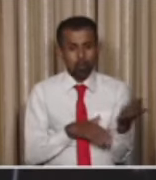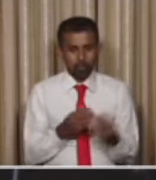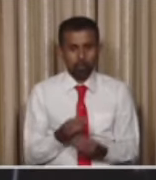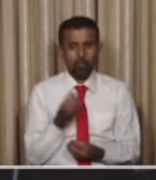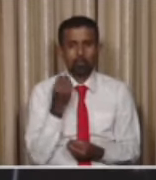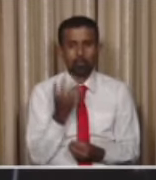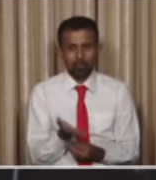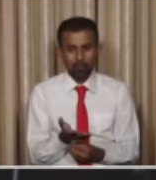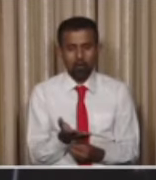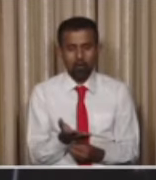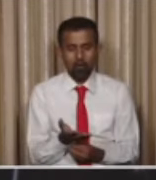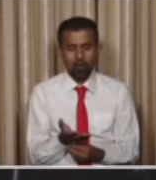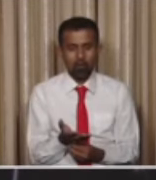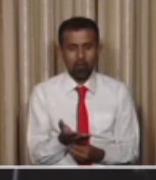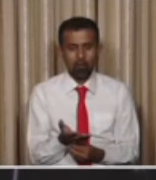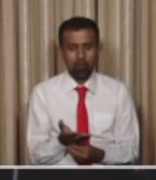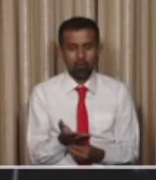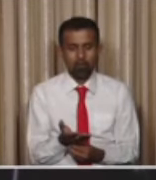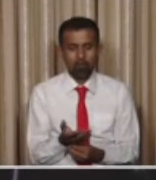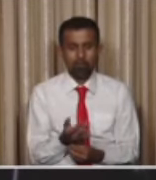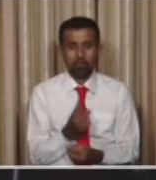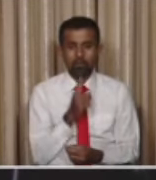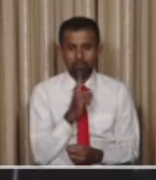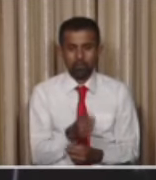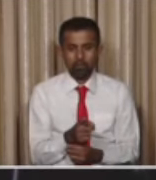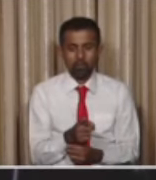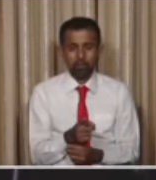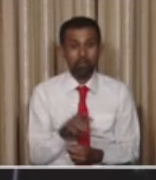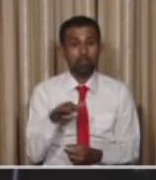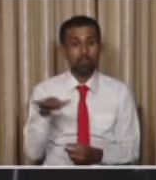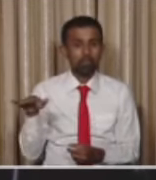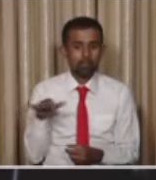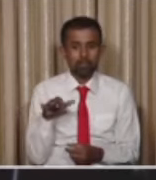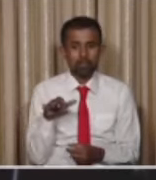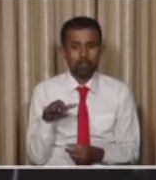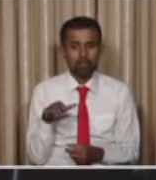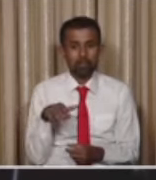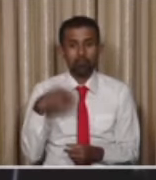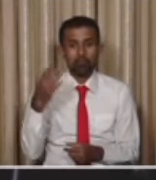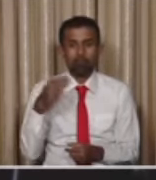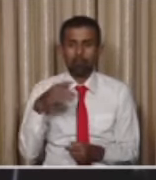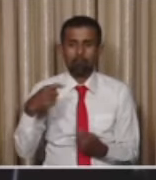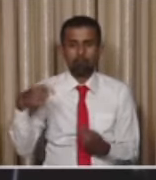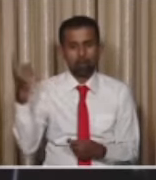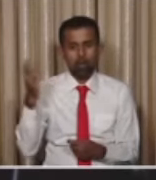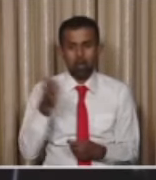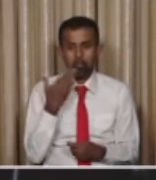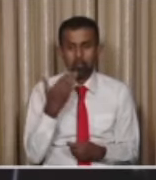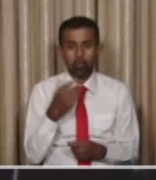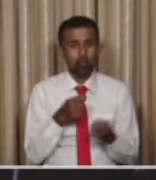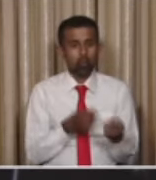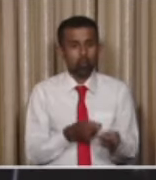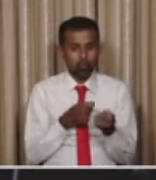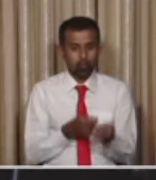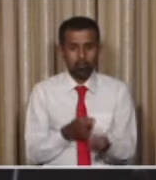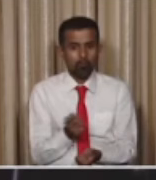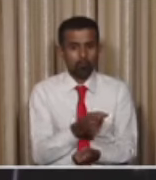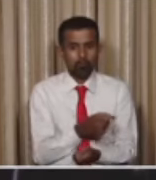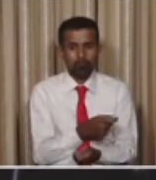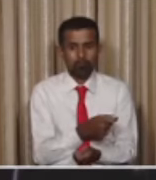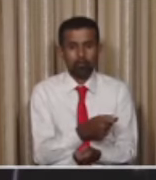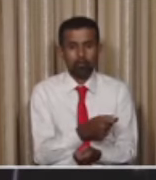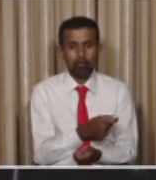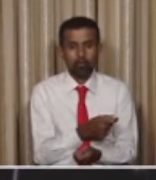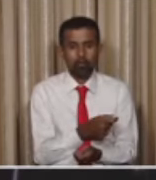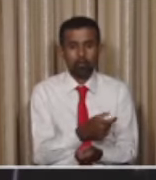or if it is a paddy field, if they are, whether they are allowed to fill that paddy field and build buildings. If